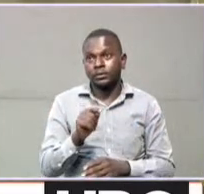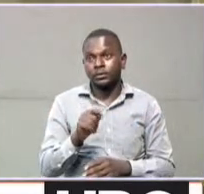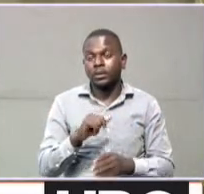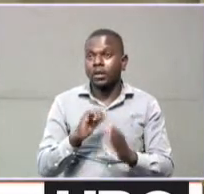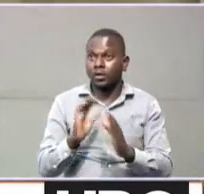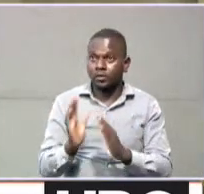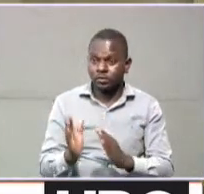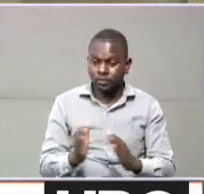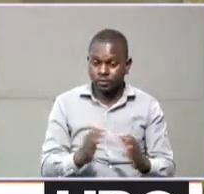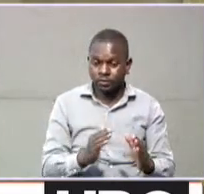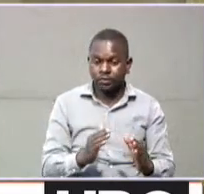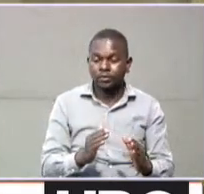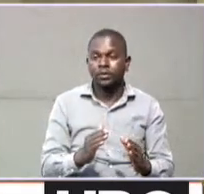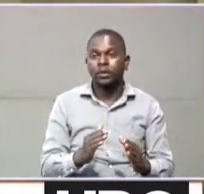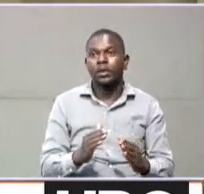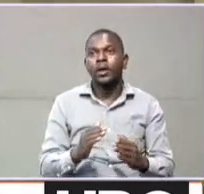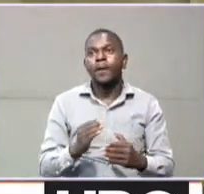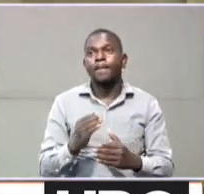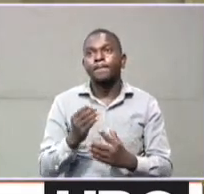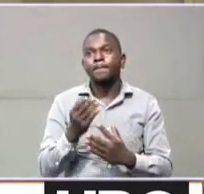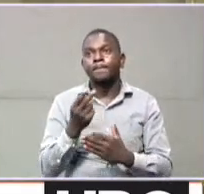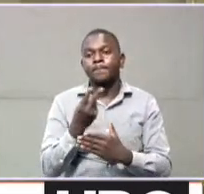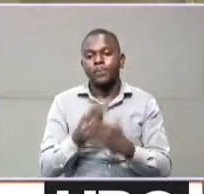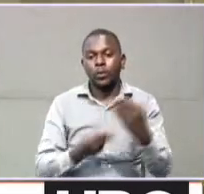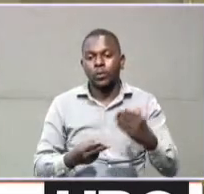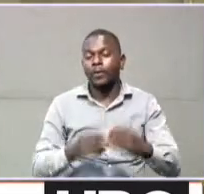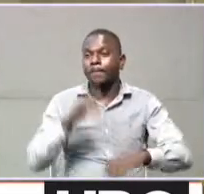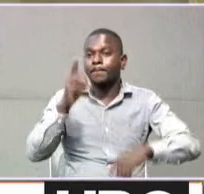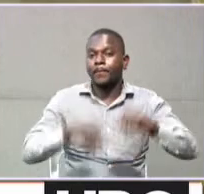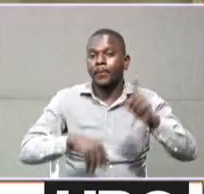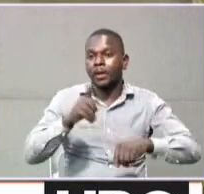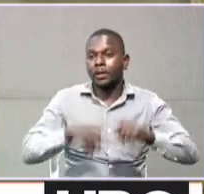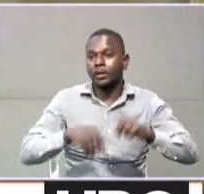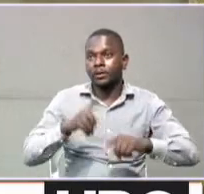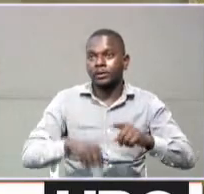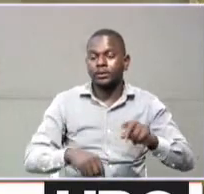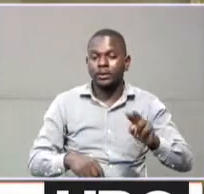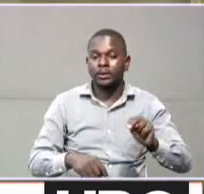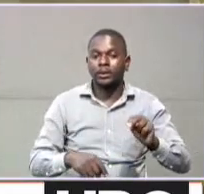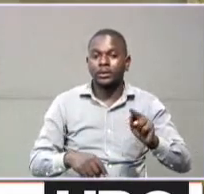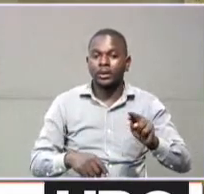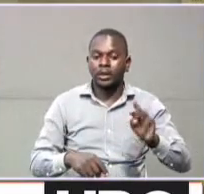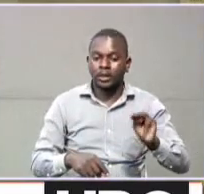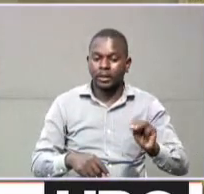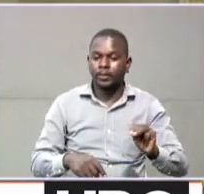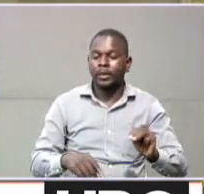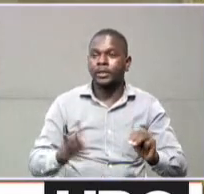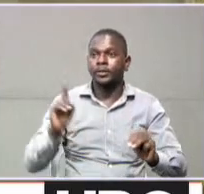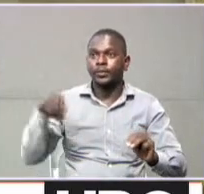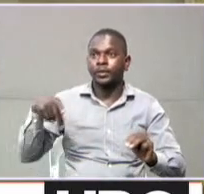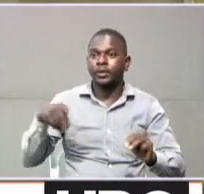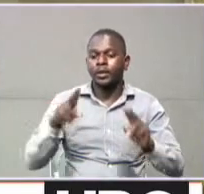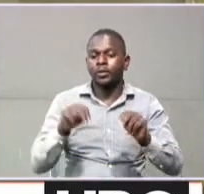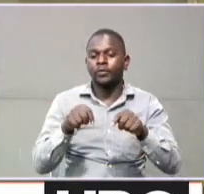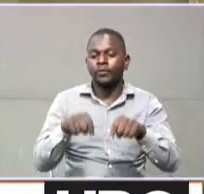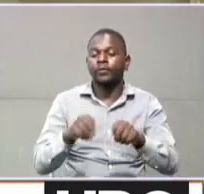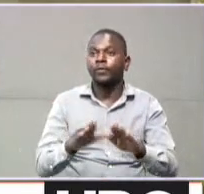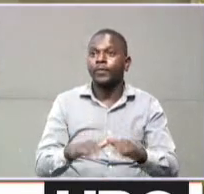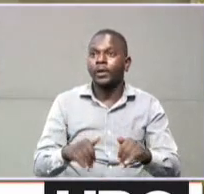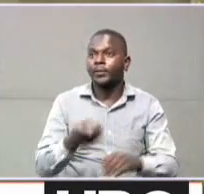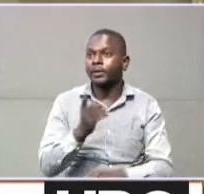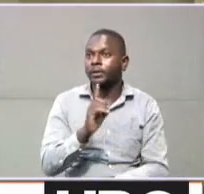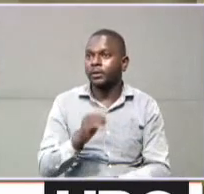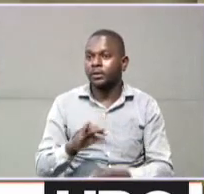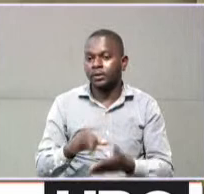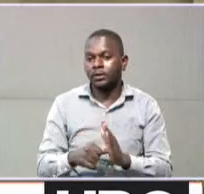arrangement between the two parties are not for this house these